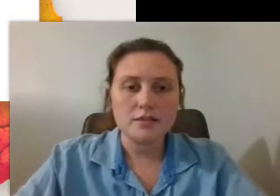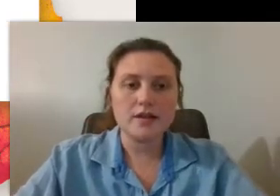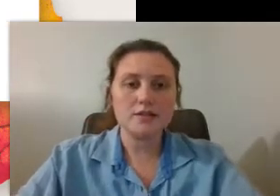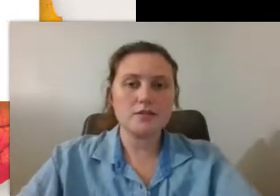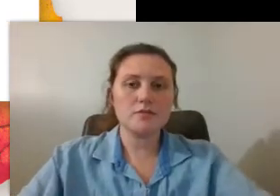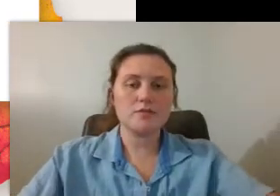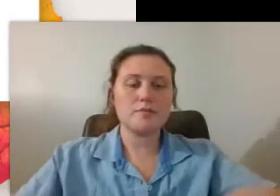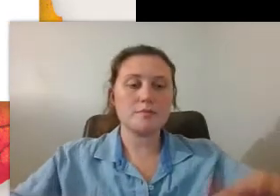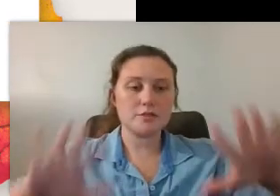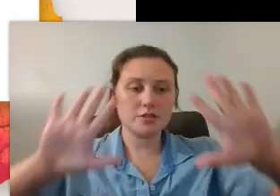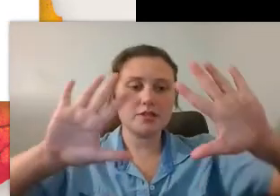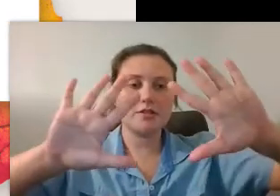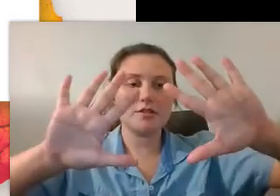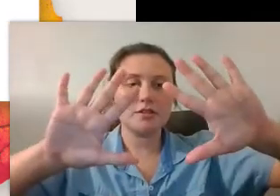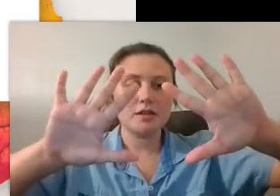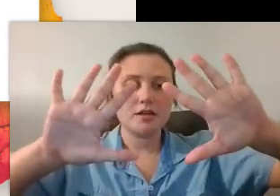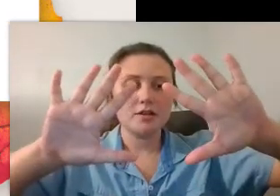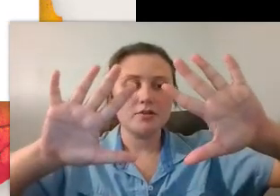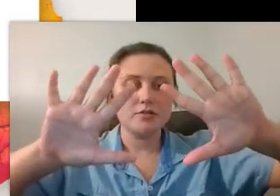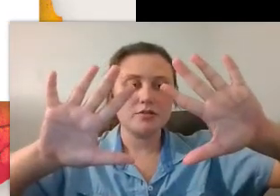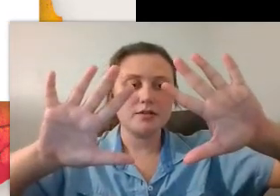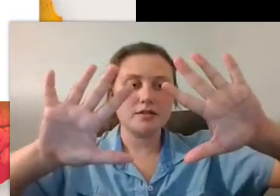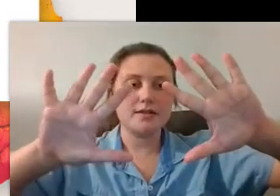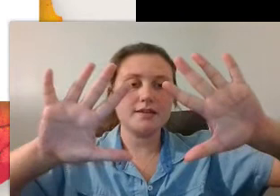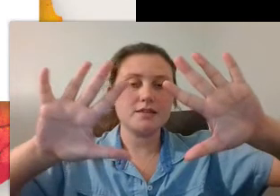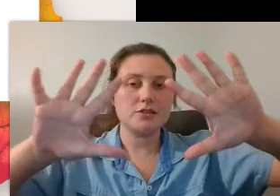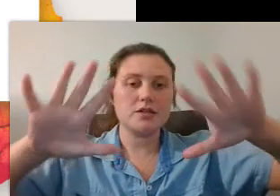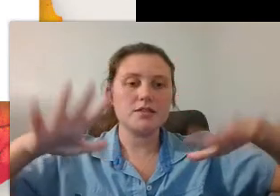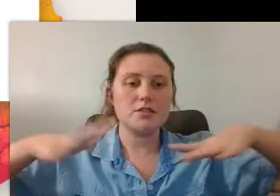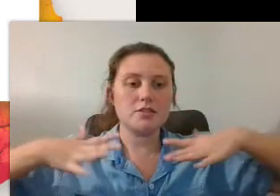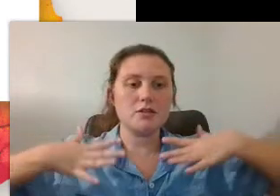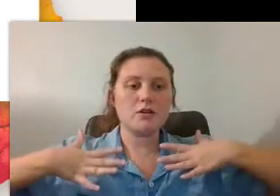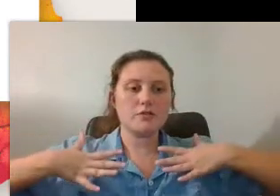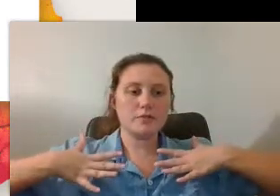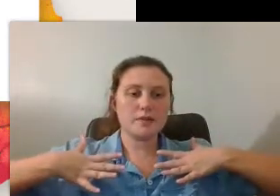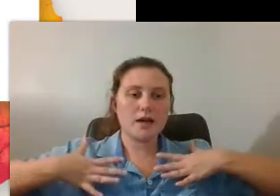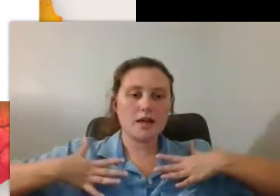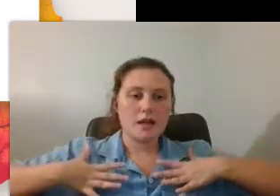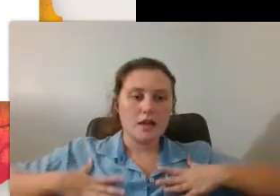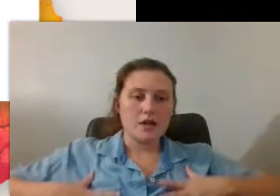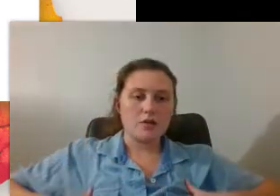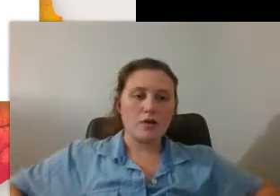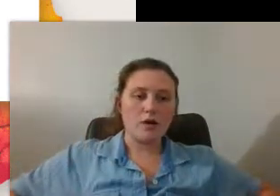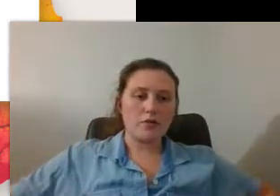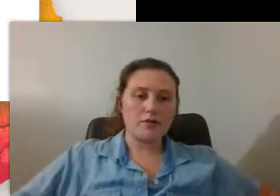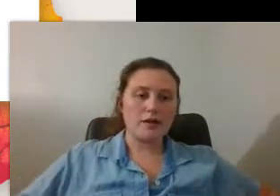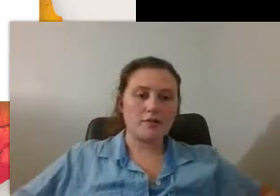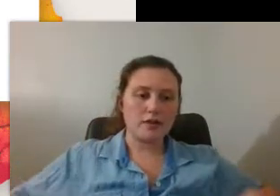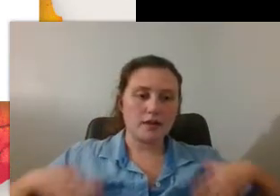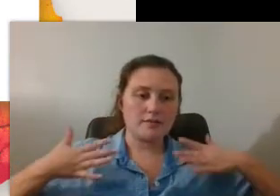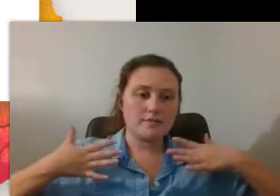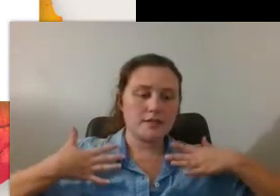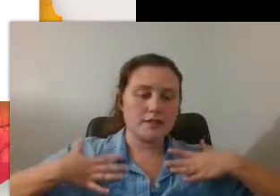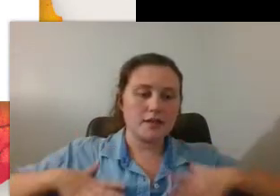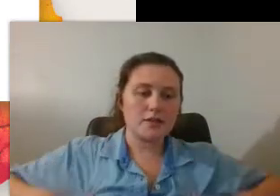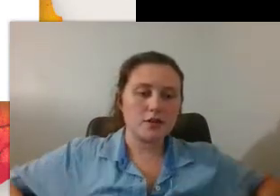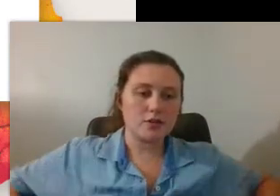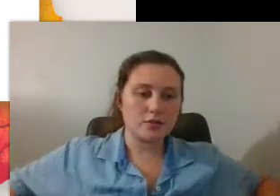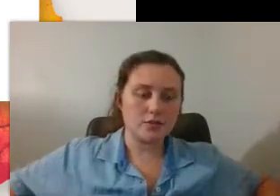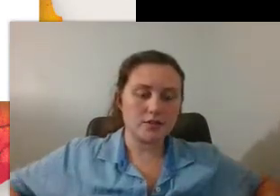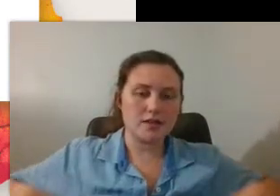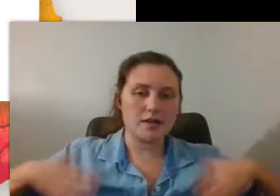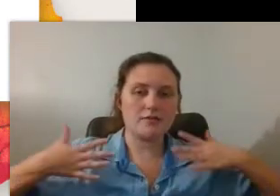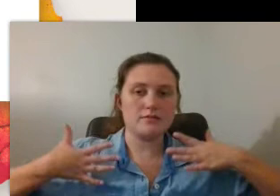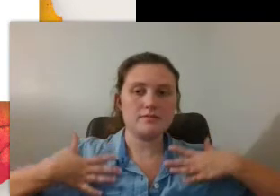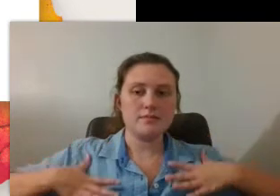Dress. Okay, so this one, remember, skirt. You use two hands like this. Dress is just a long form of that. Go all the way down, okay? Again, it's hard